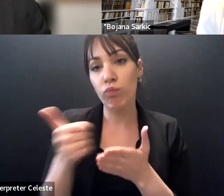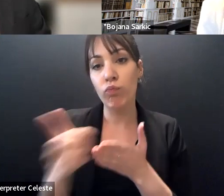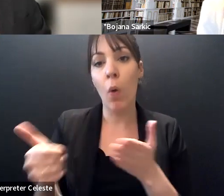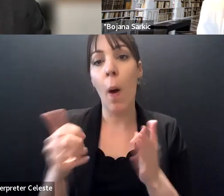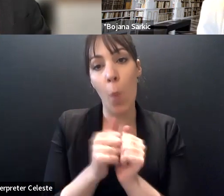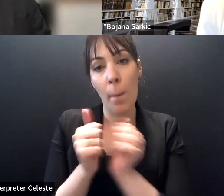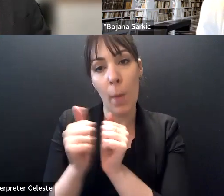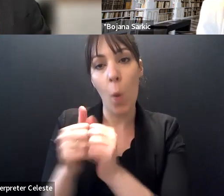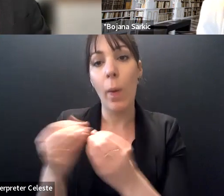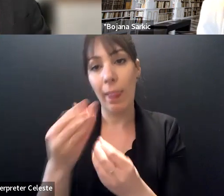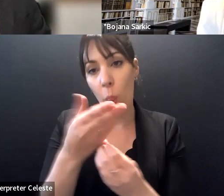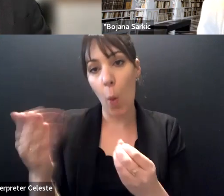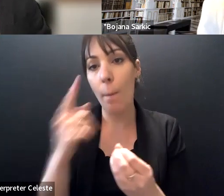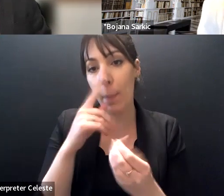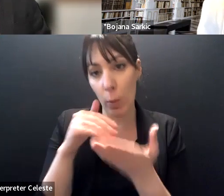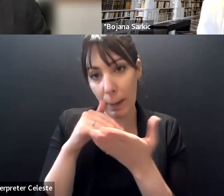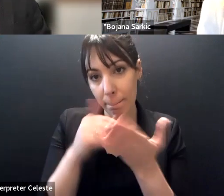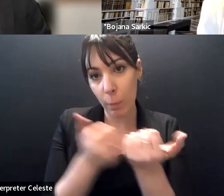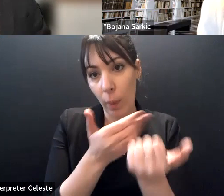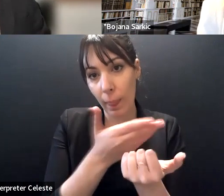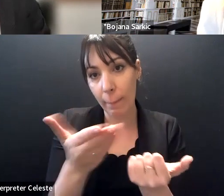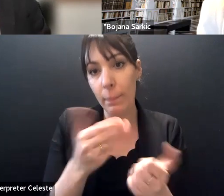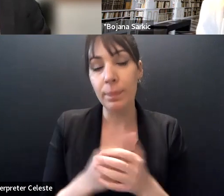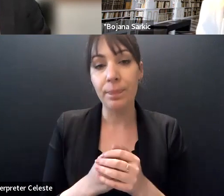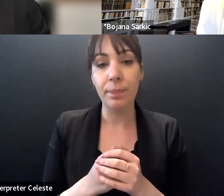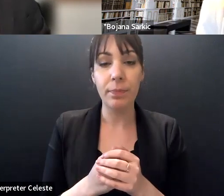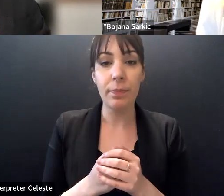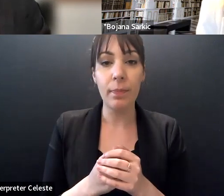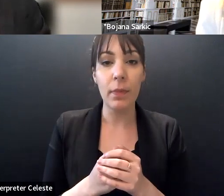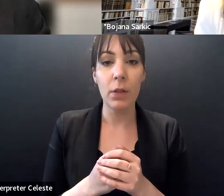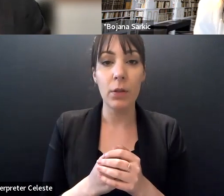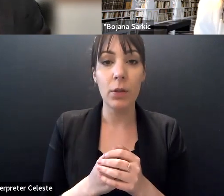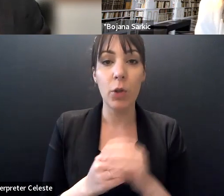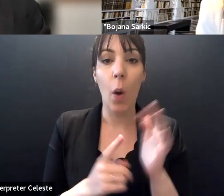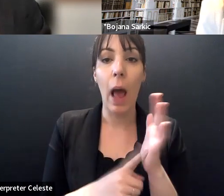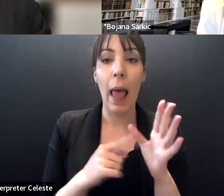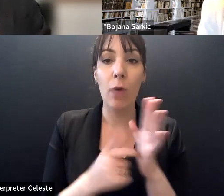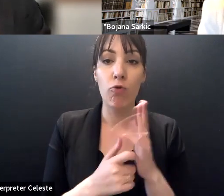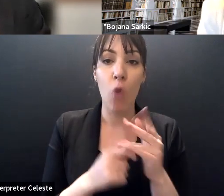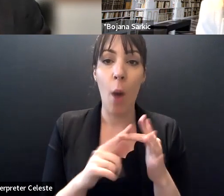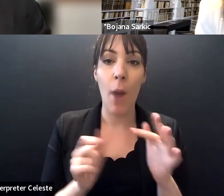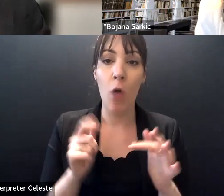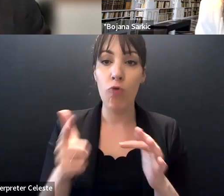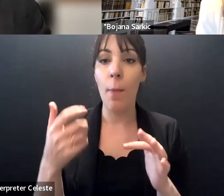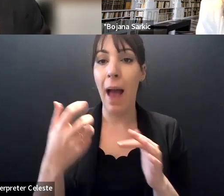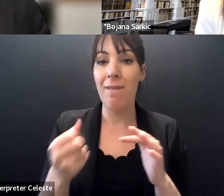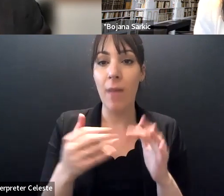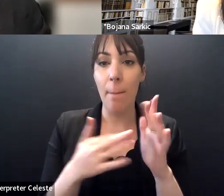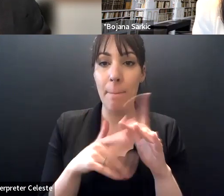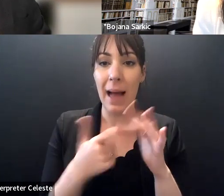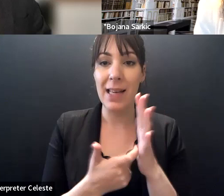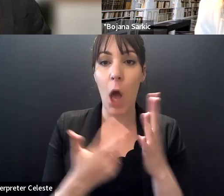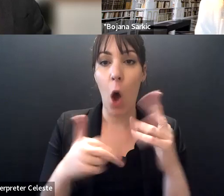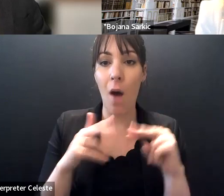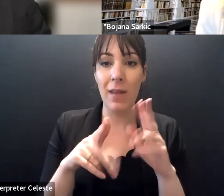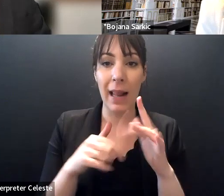on from that, in audiology, at the Masters of Clinical Audiology at La Trobe, we have to provide students with a certain number of